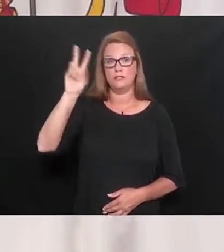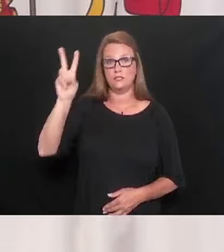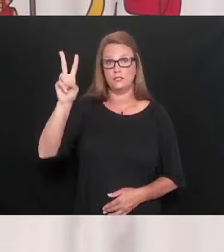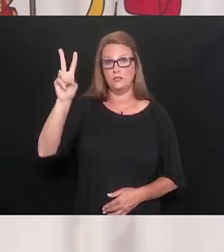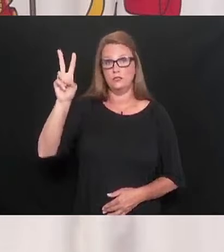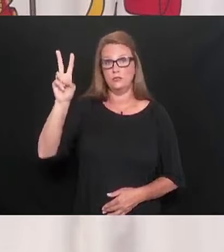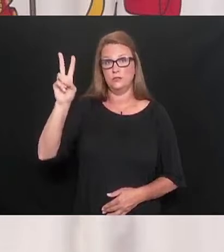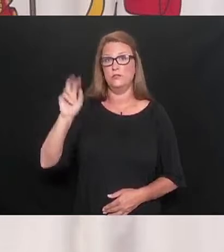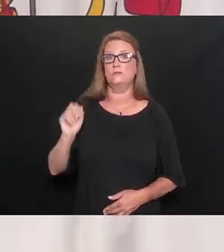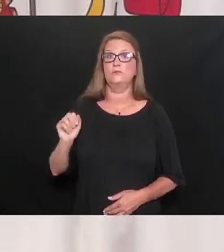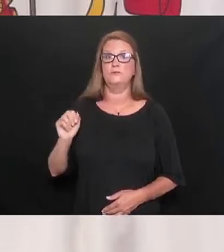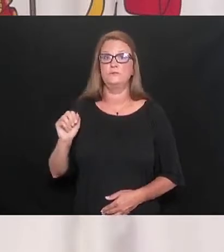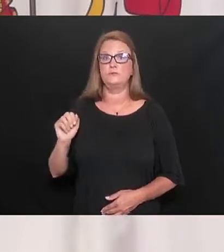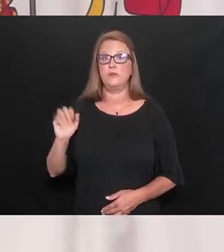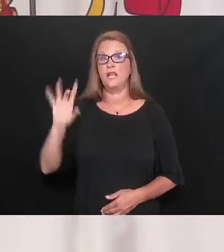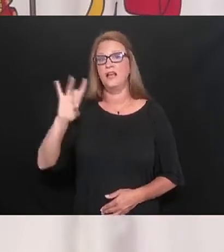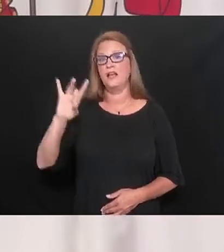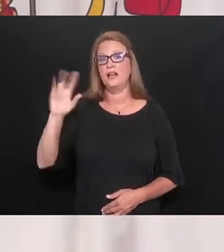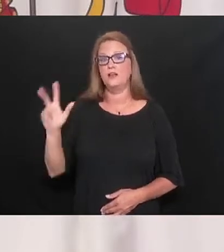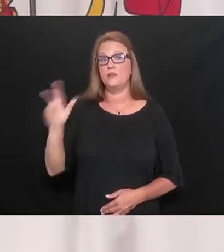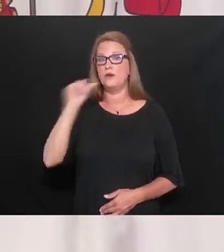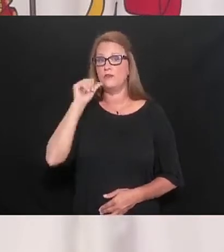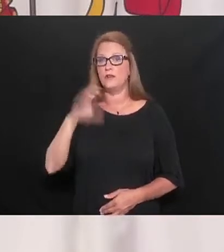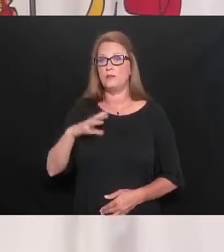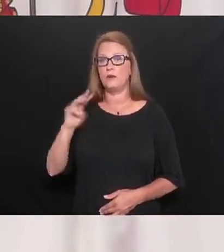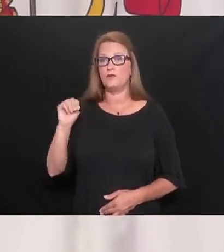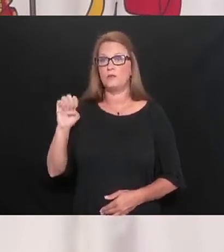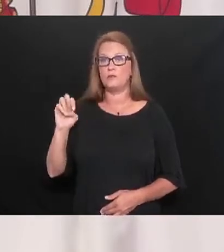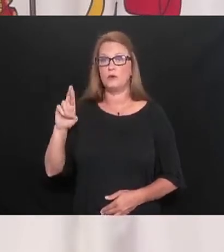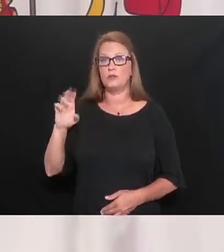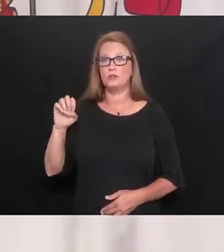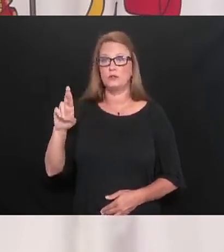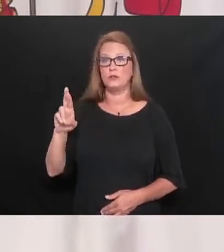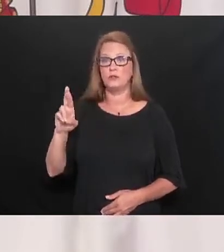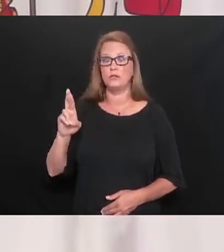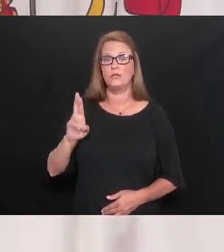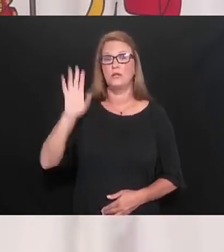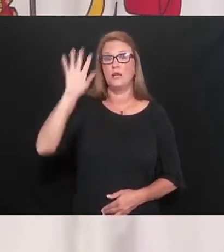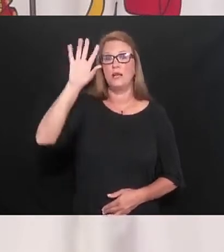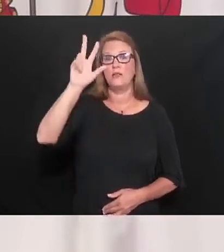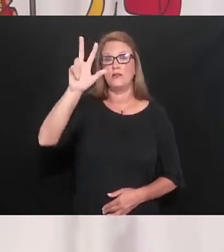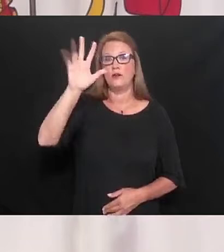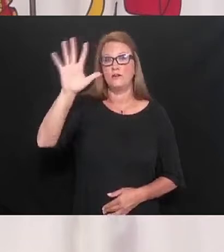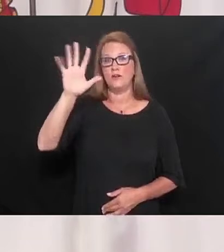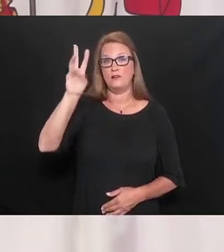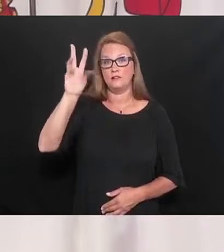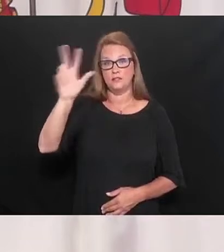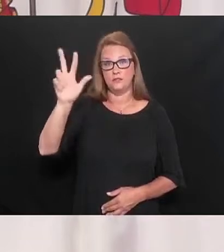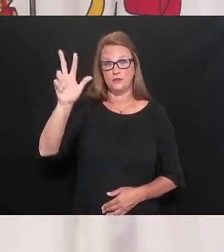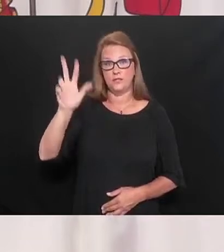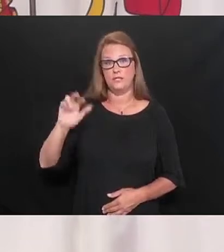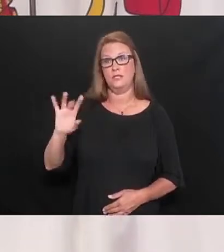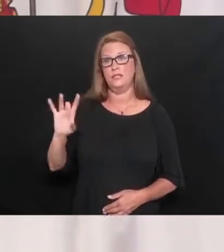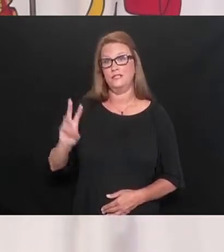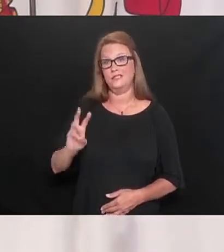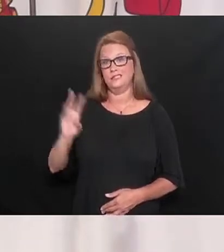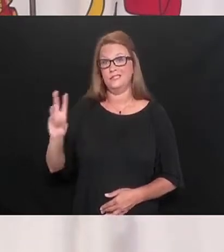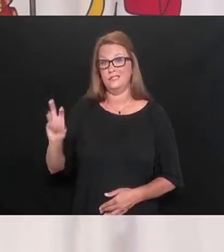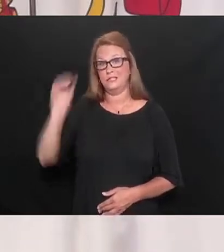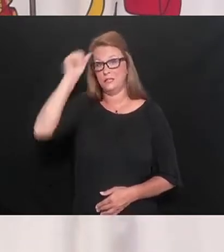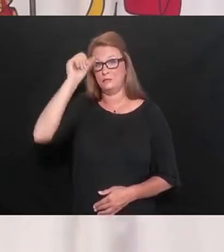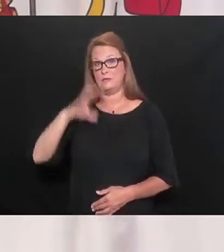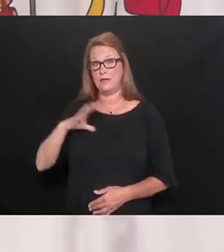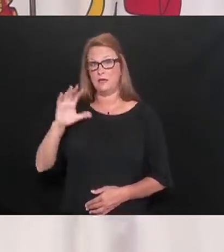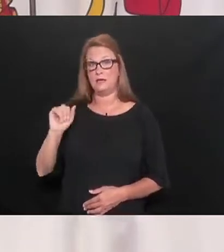3,562nd death, an 83-year-old female from Mercer County. The 3,563rd death, a 66-year-old male